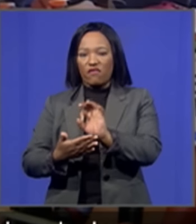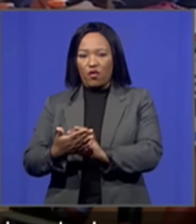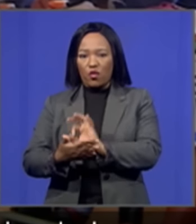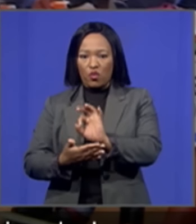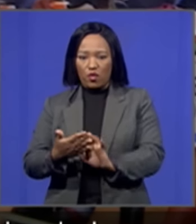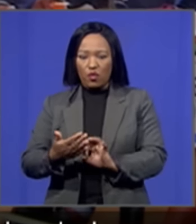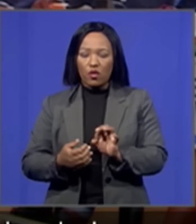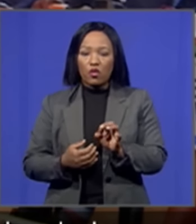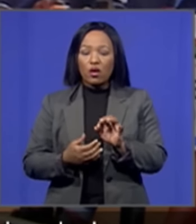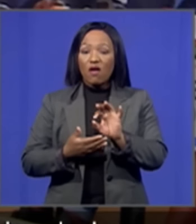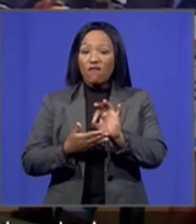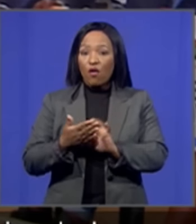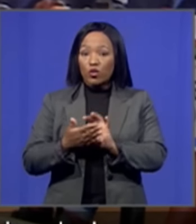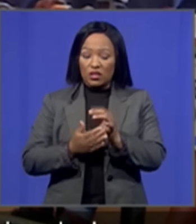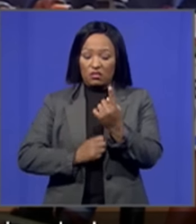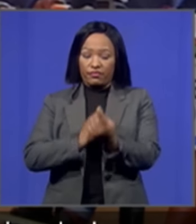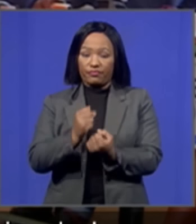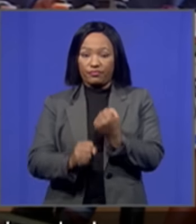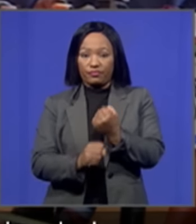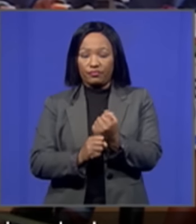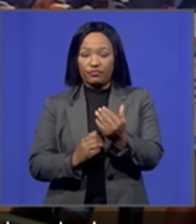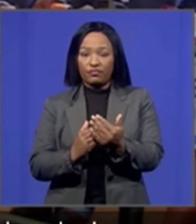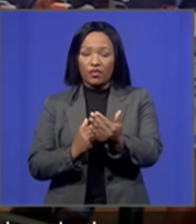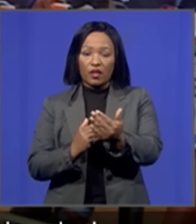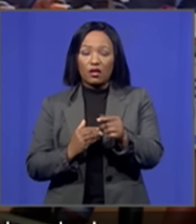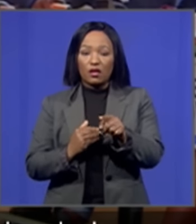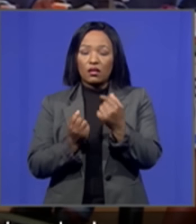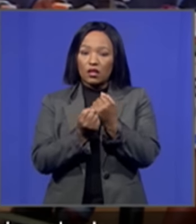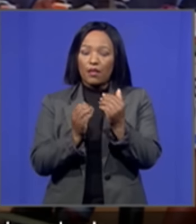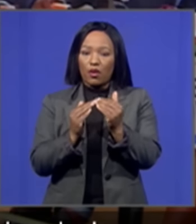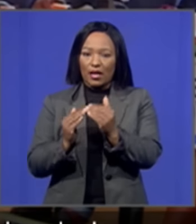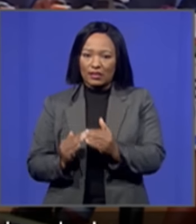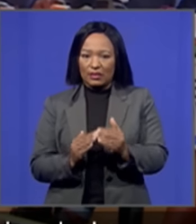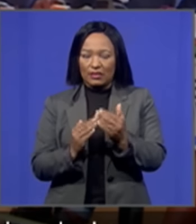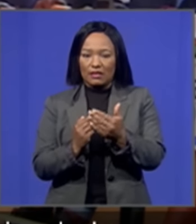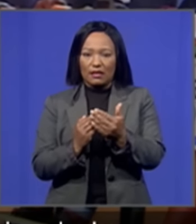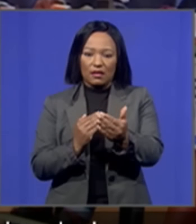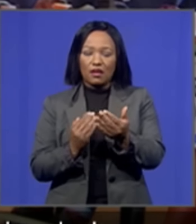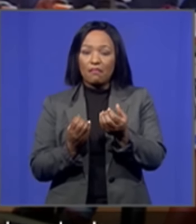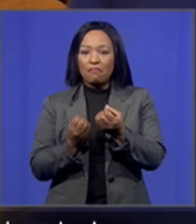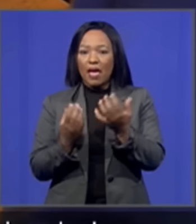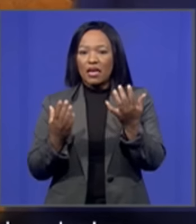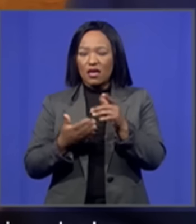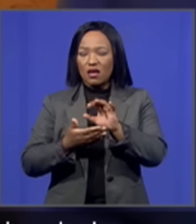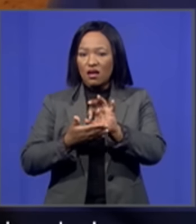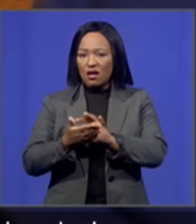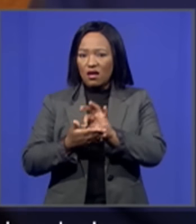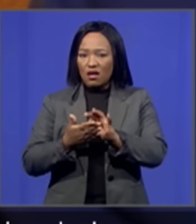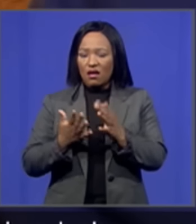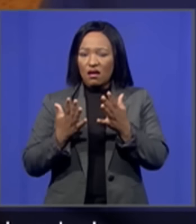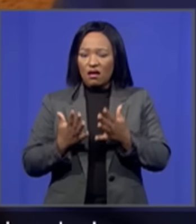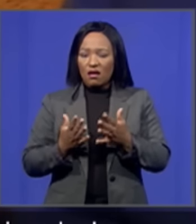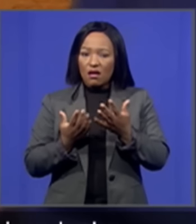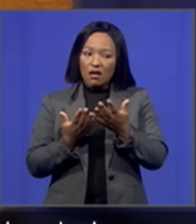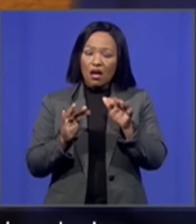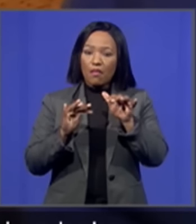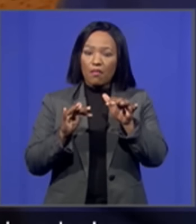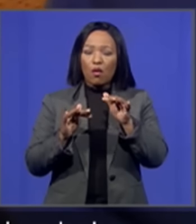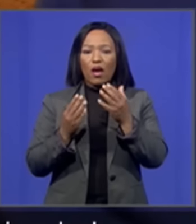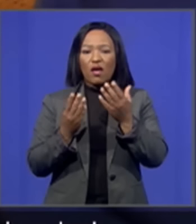tša lenyaga di tla nakong ye bohlokwa ya demokrasi ka nageng. Se ka ge dipalopalo tša bakgethi le go kgatha tema ga baswa dikgethong